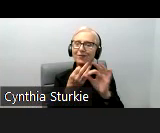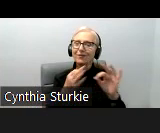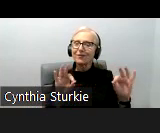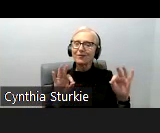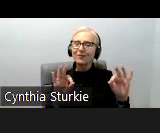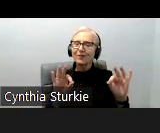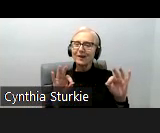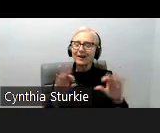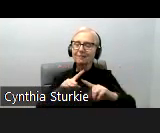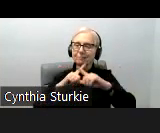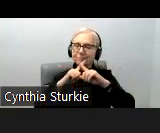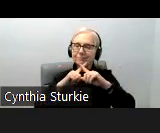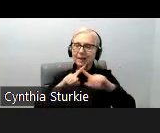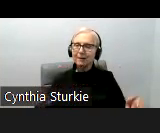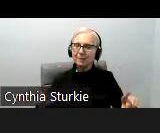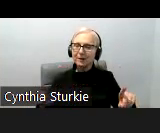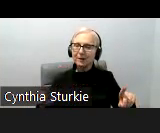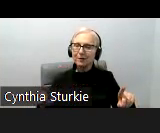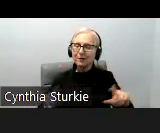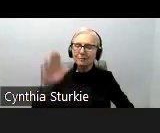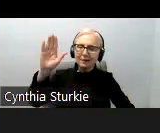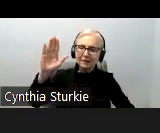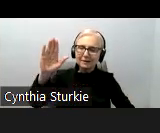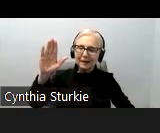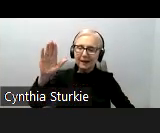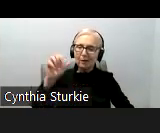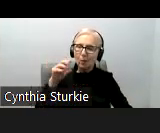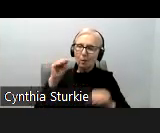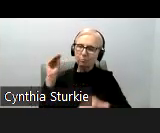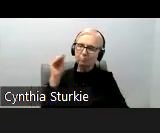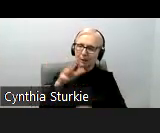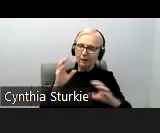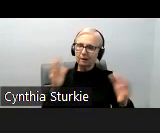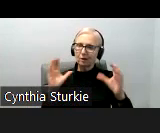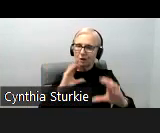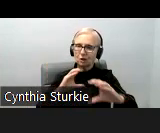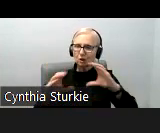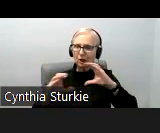off mute, raise your hand, or drop anything into the chat.